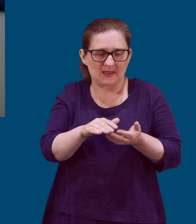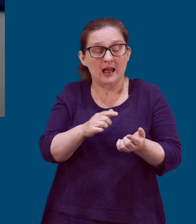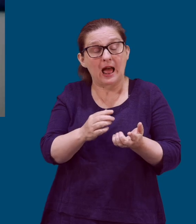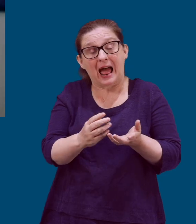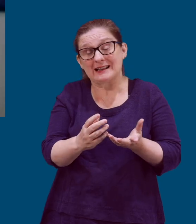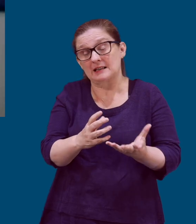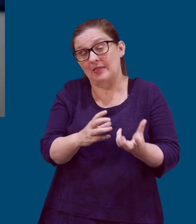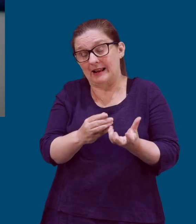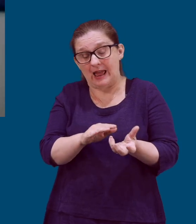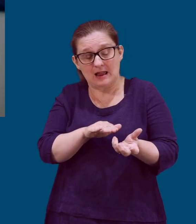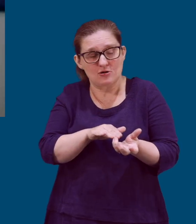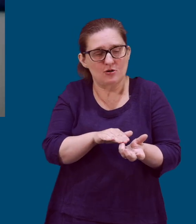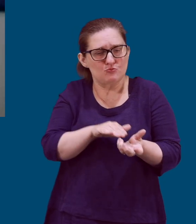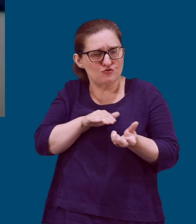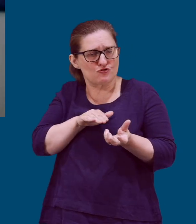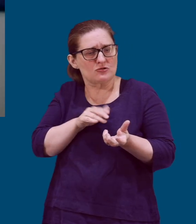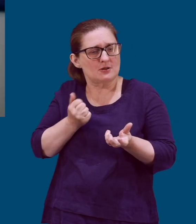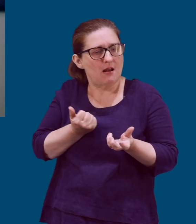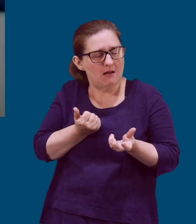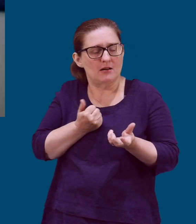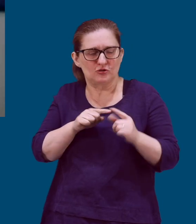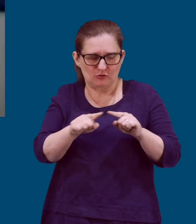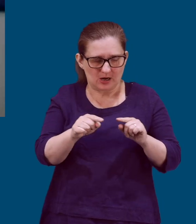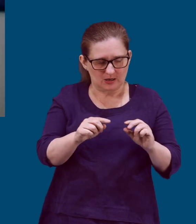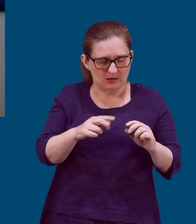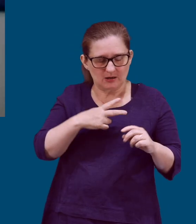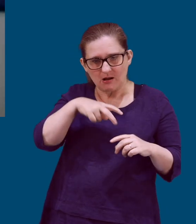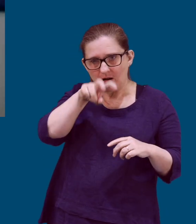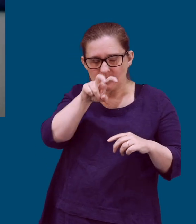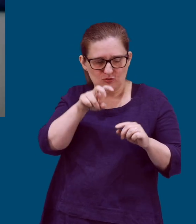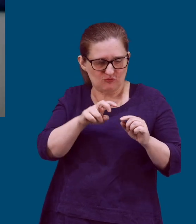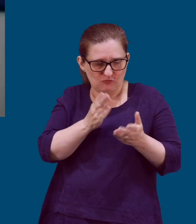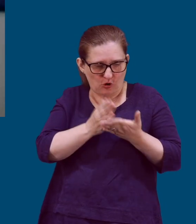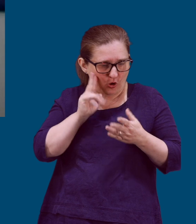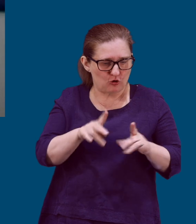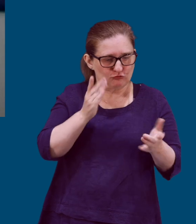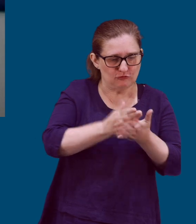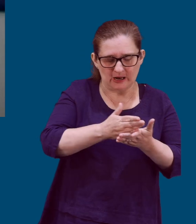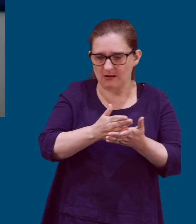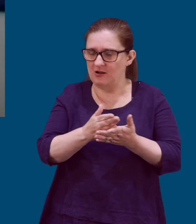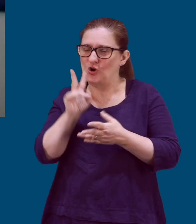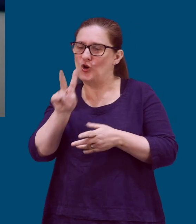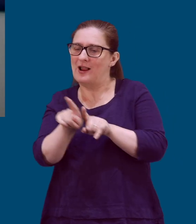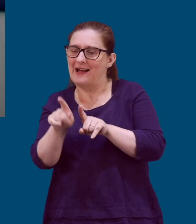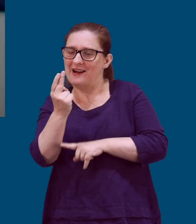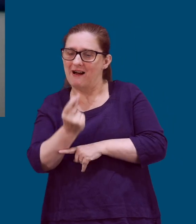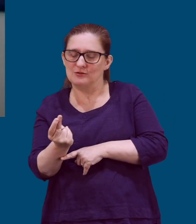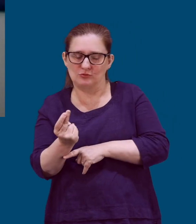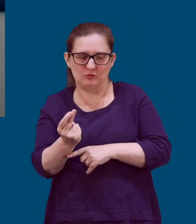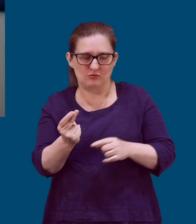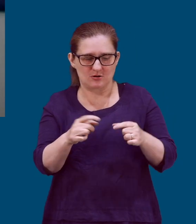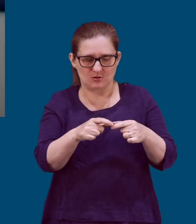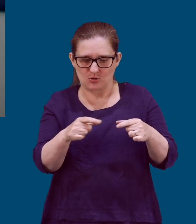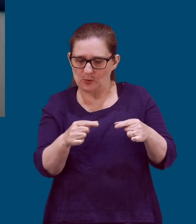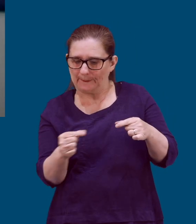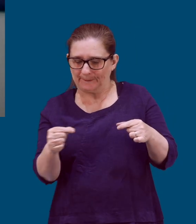back. I try ultra-realistic ones and cartoon slugs. I focus on their unexpected corners, the